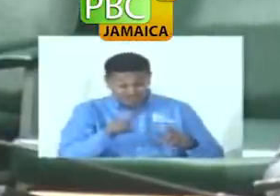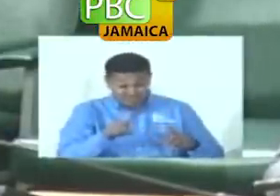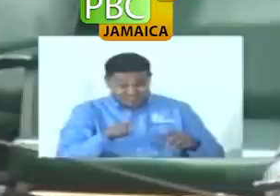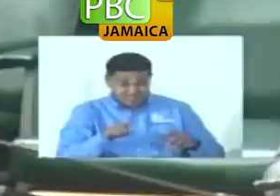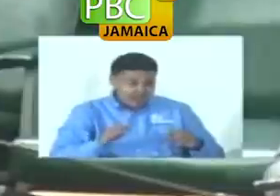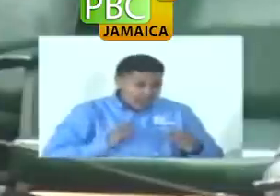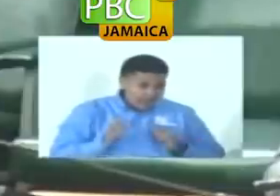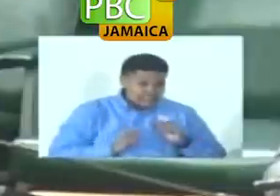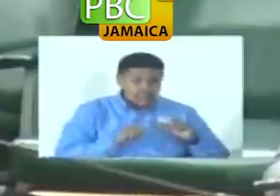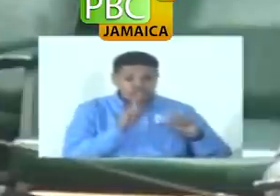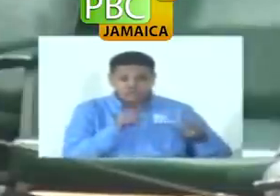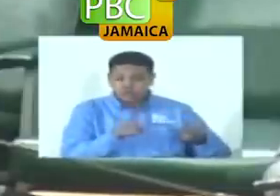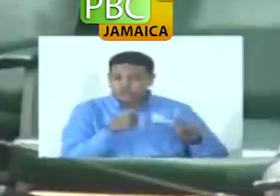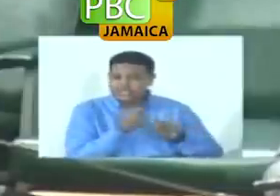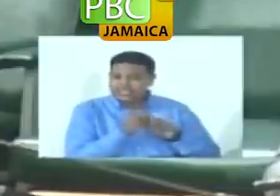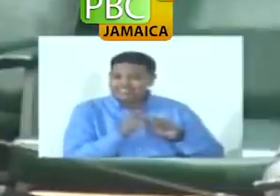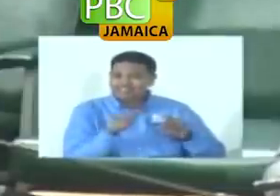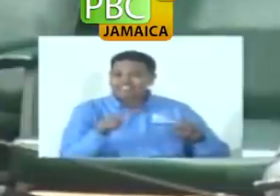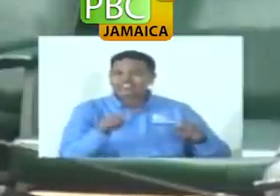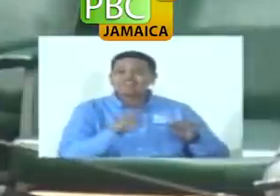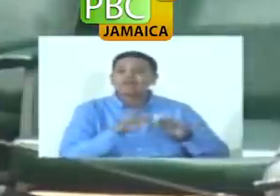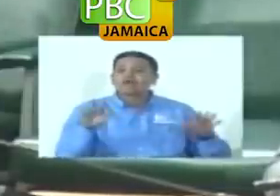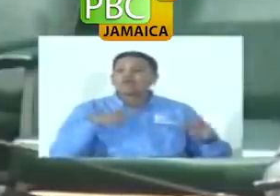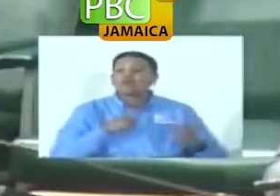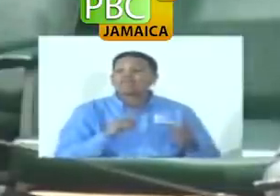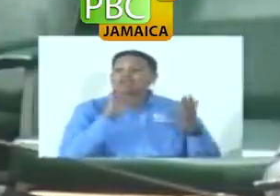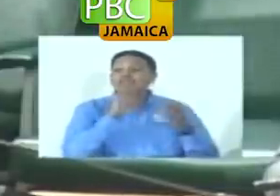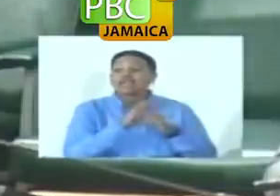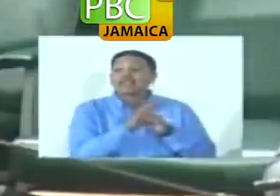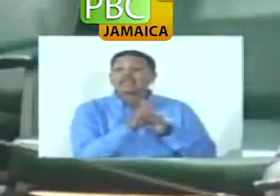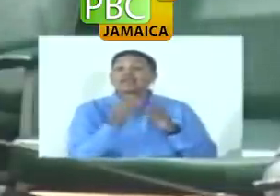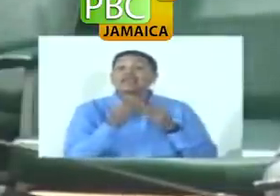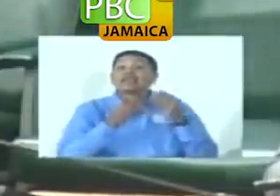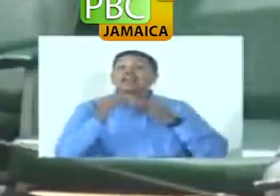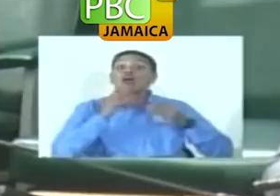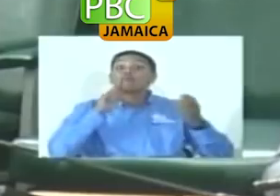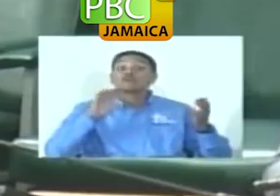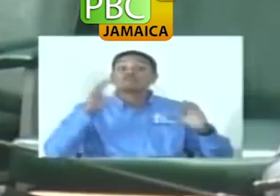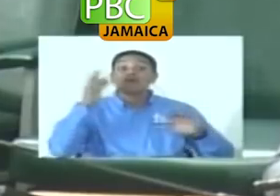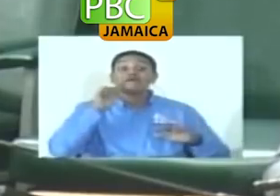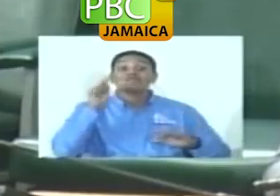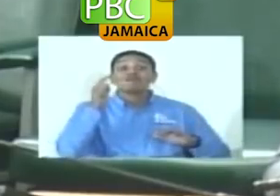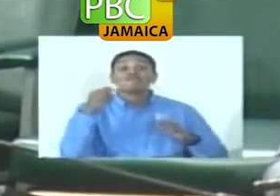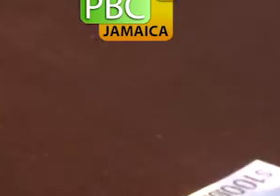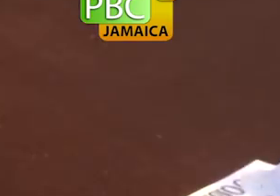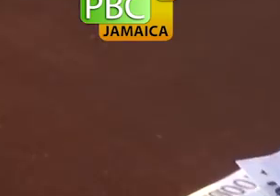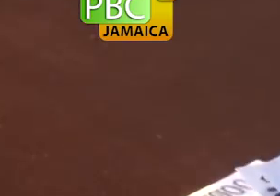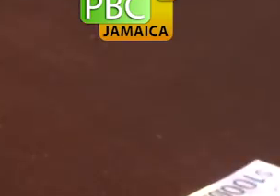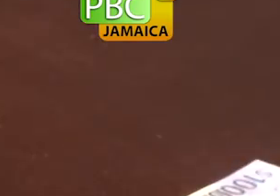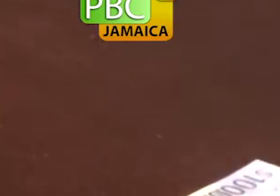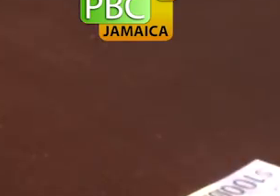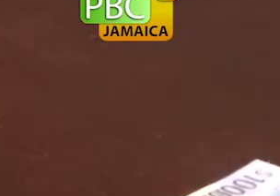pandemic, as we are facing an economic crisis that is unparalleled in Jamaica's economic in independent history.